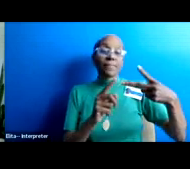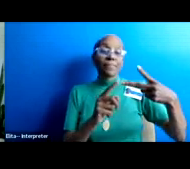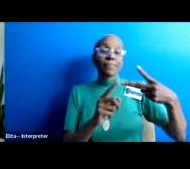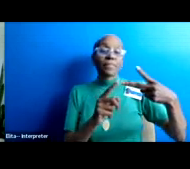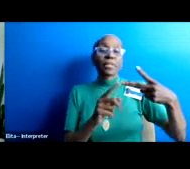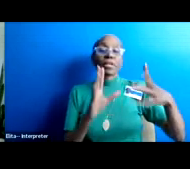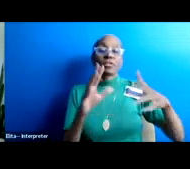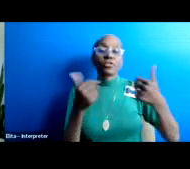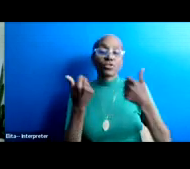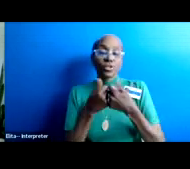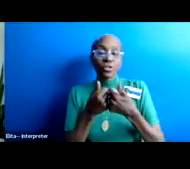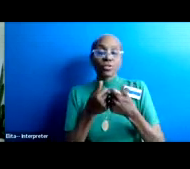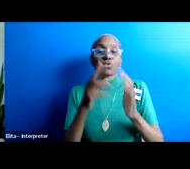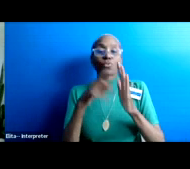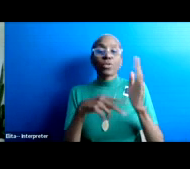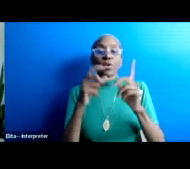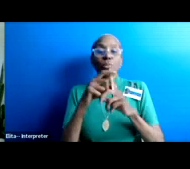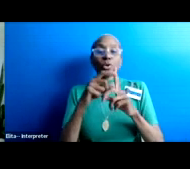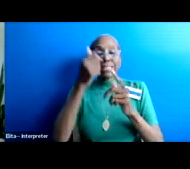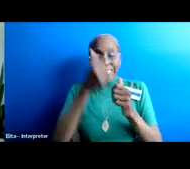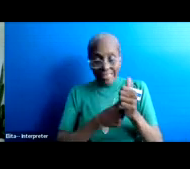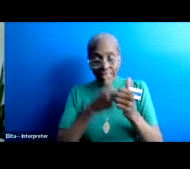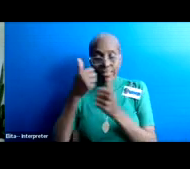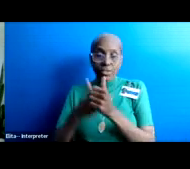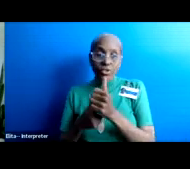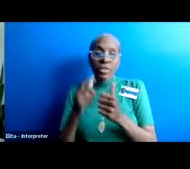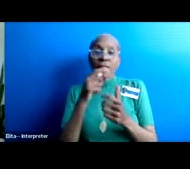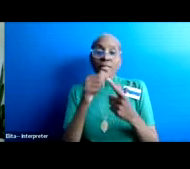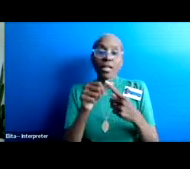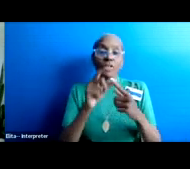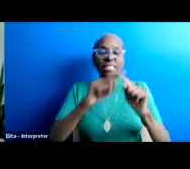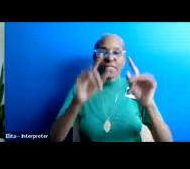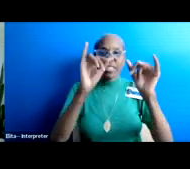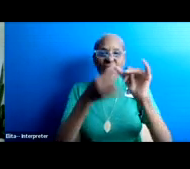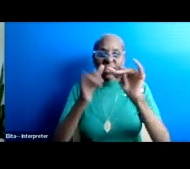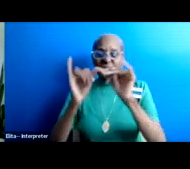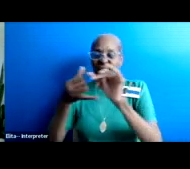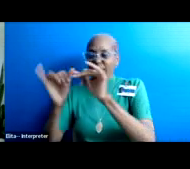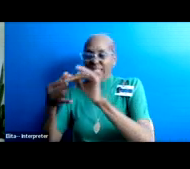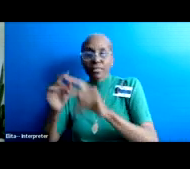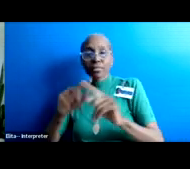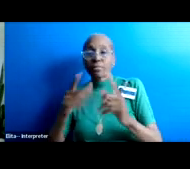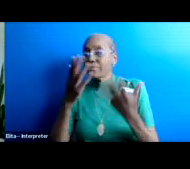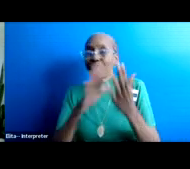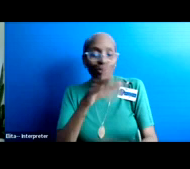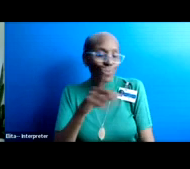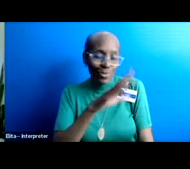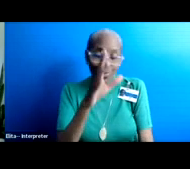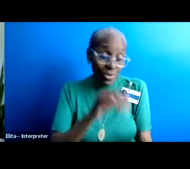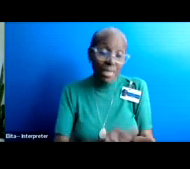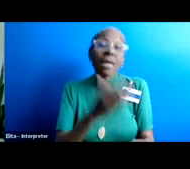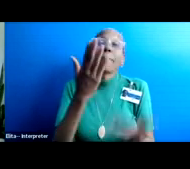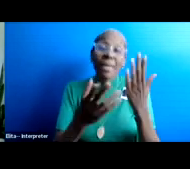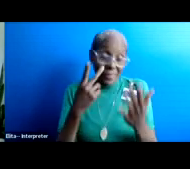how challenging it can be to read a word when each of the letters is a different size. Maybe you don't do this, maybe you've seen